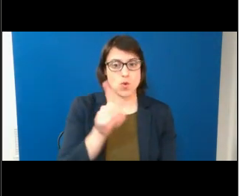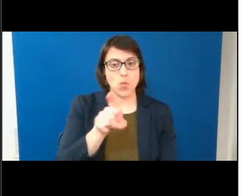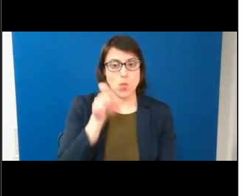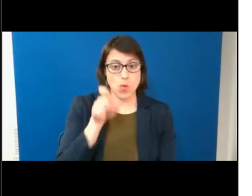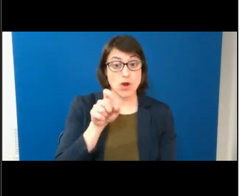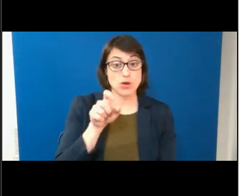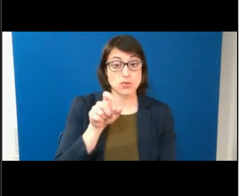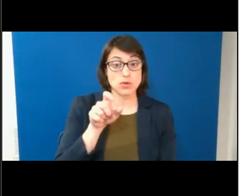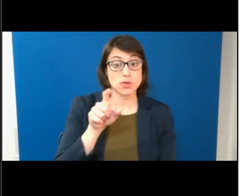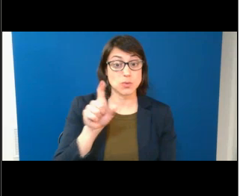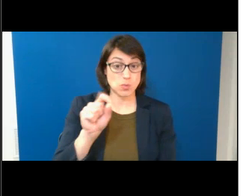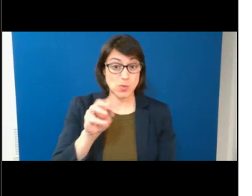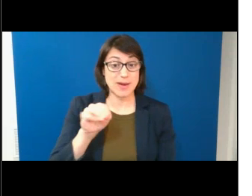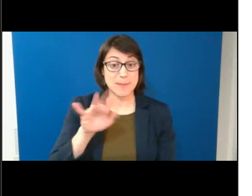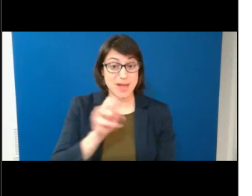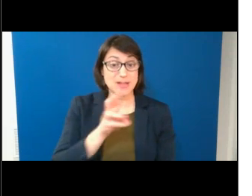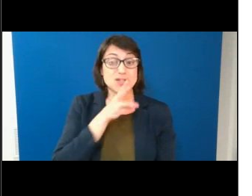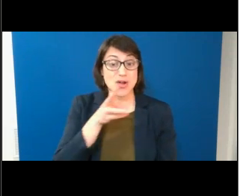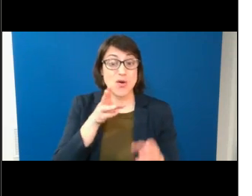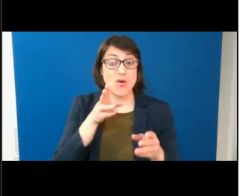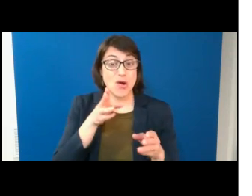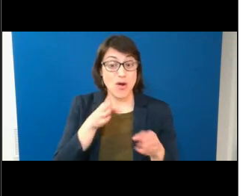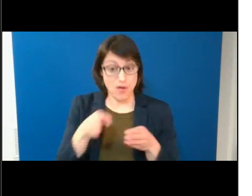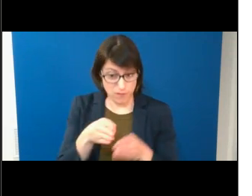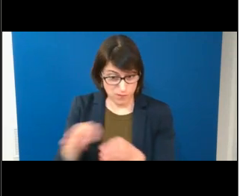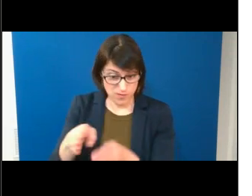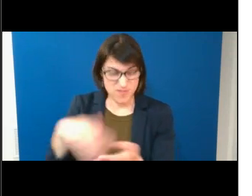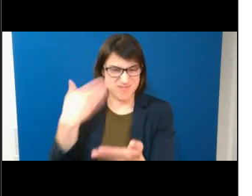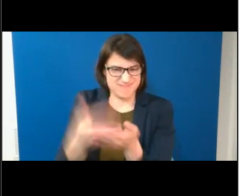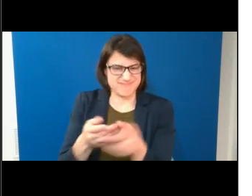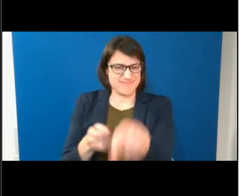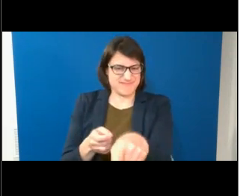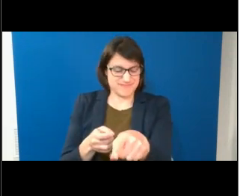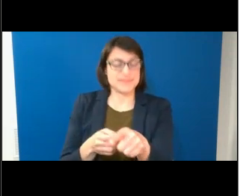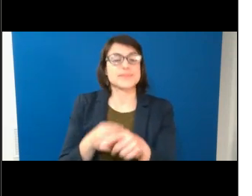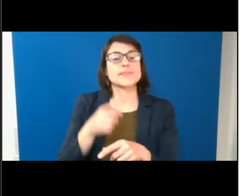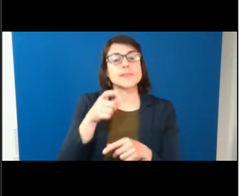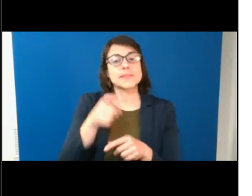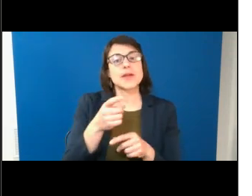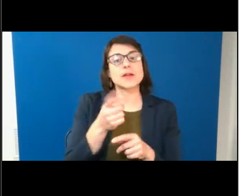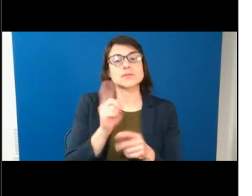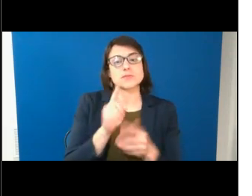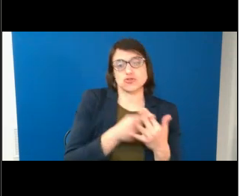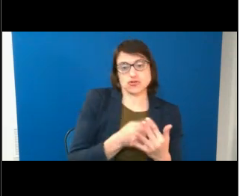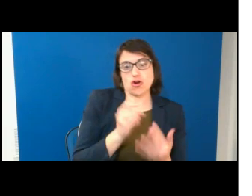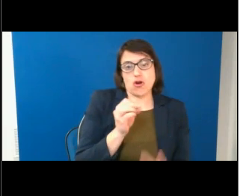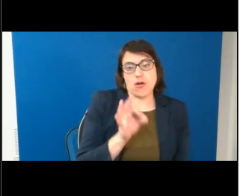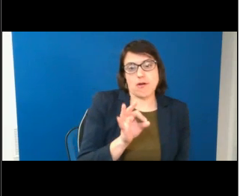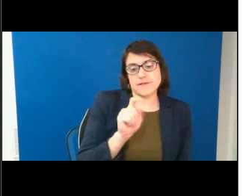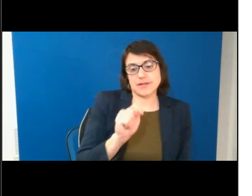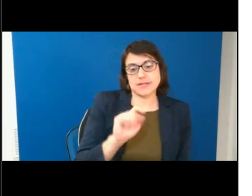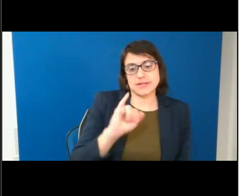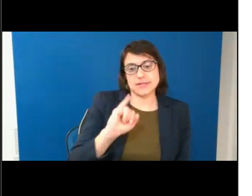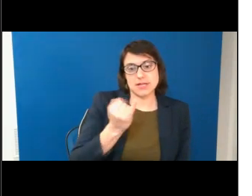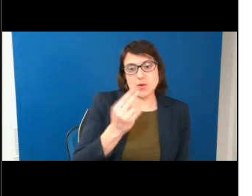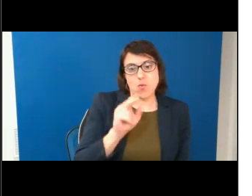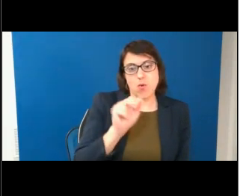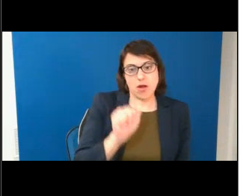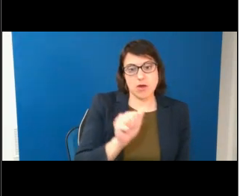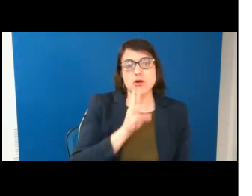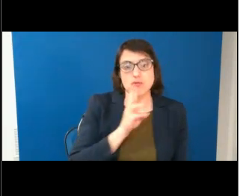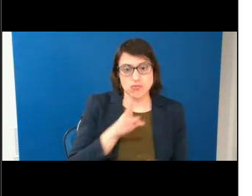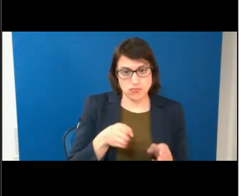So this is a portion of the reserve. That's the mouth of the Tijuana River. Just south of it, where that brown patch of land is, you